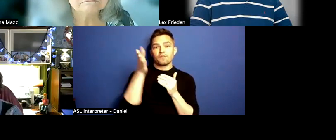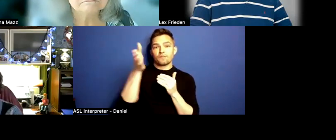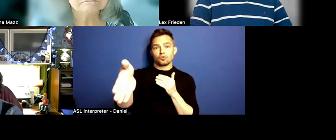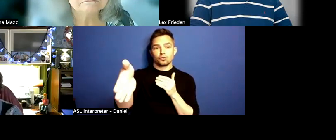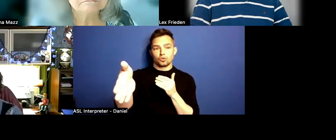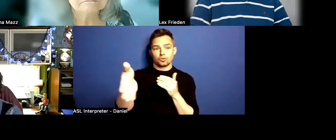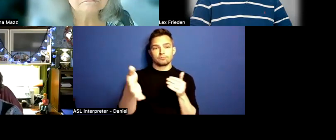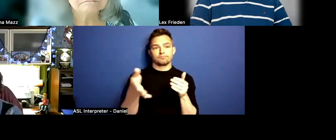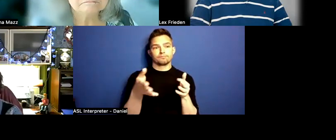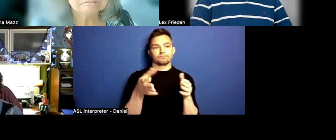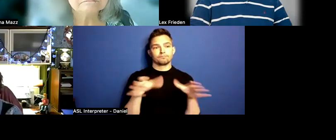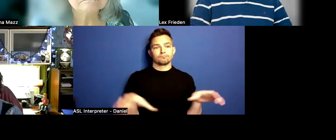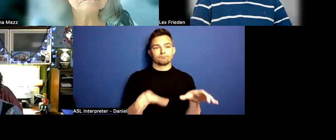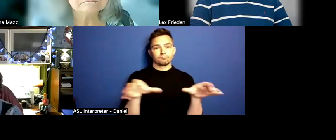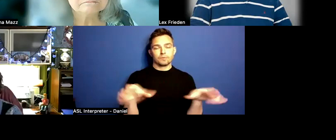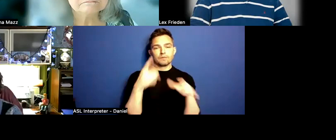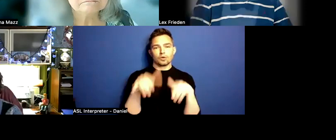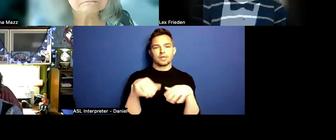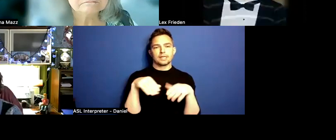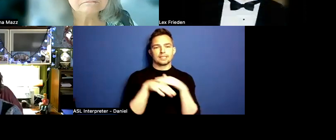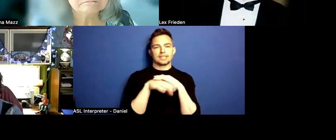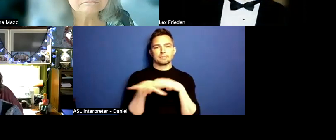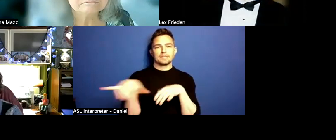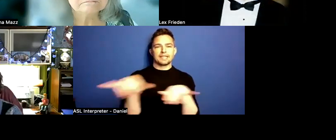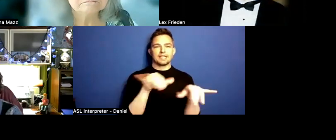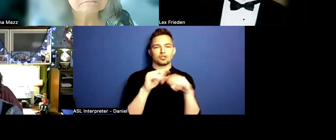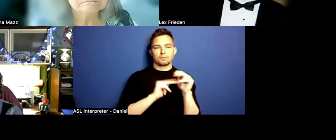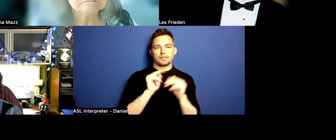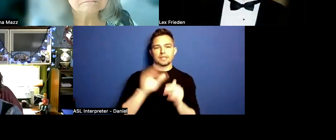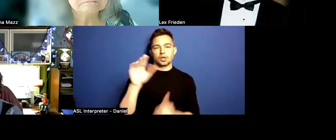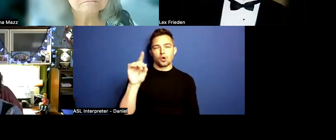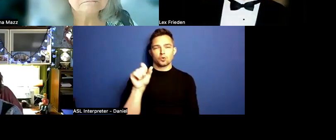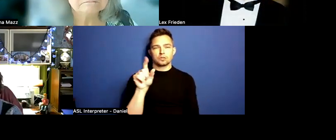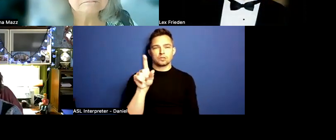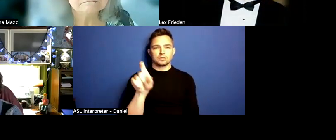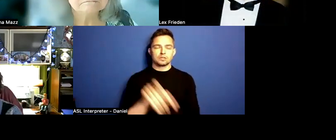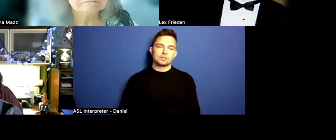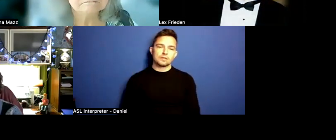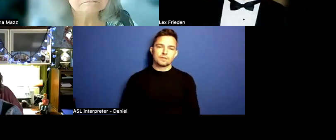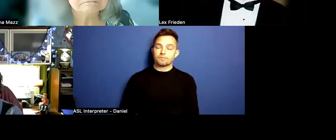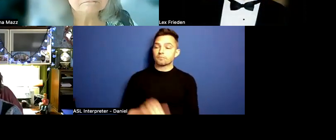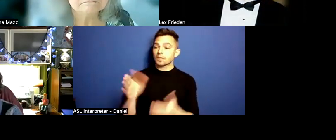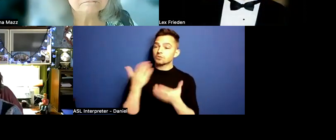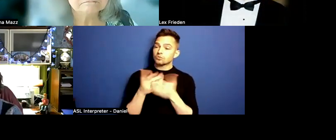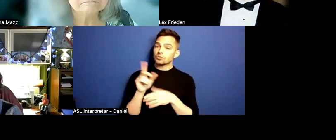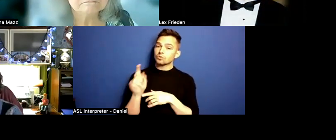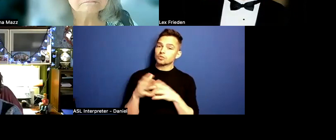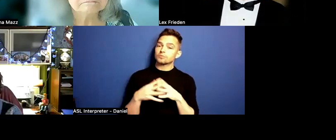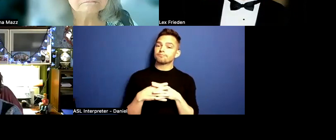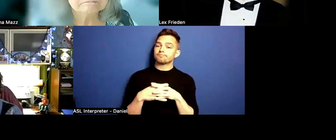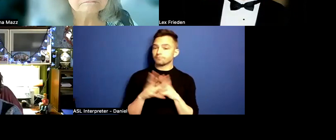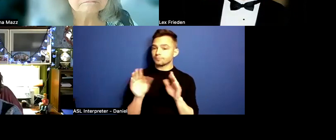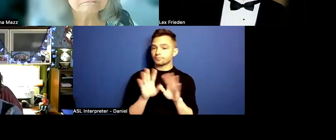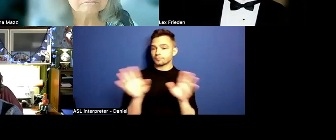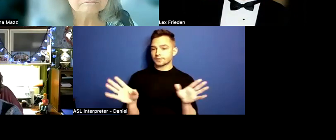of accessibility standards and building code? Well, it's a good question, and